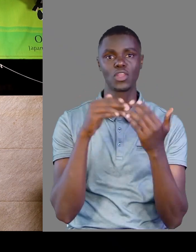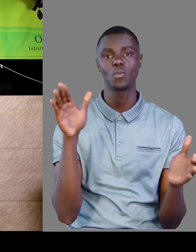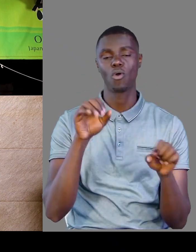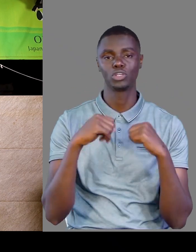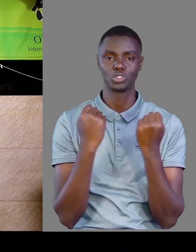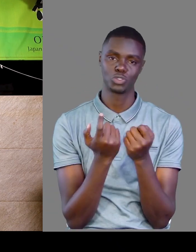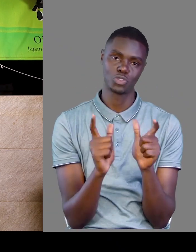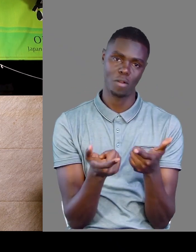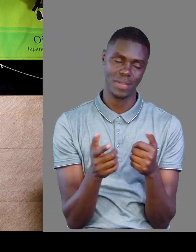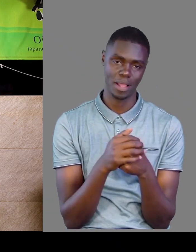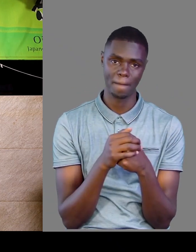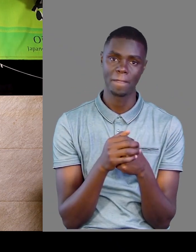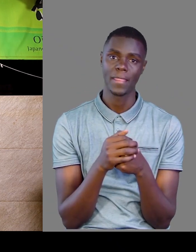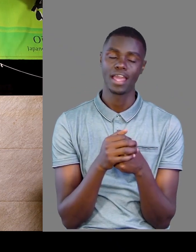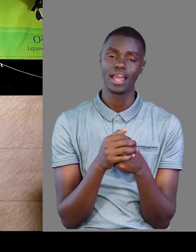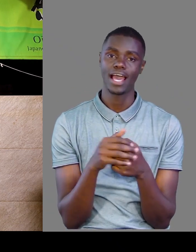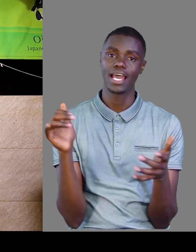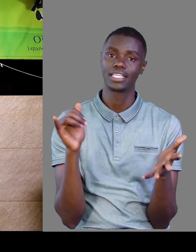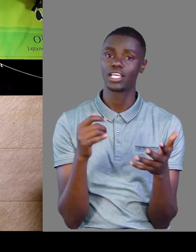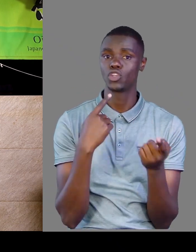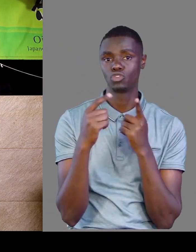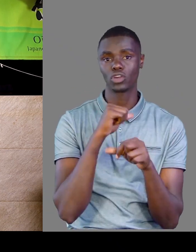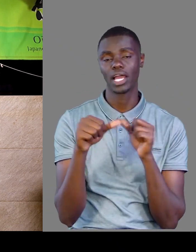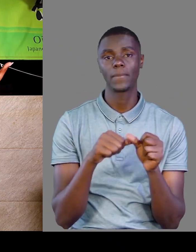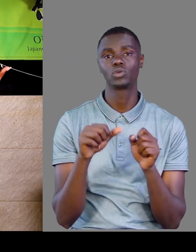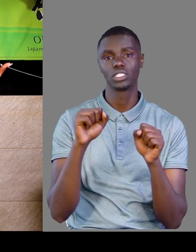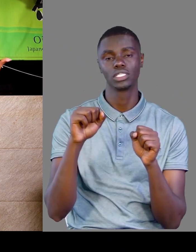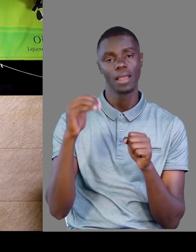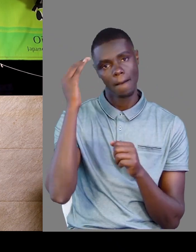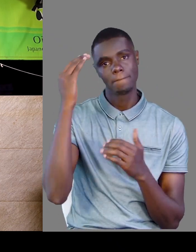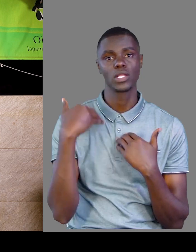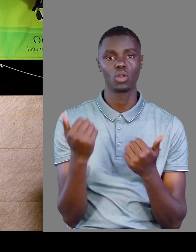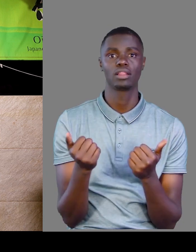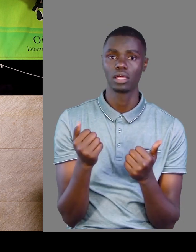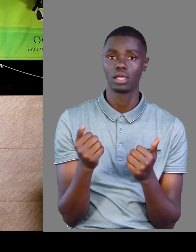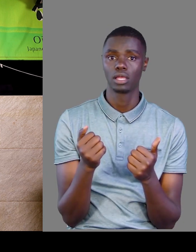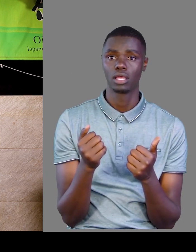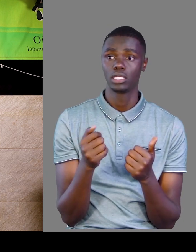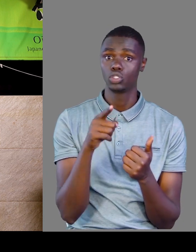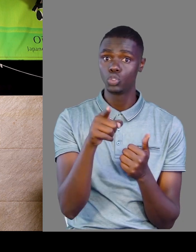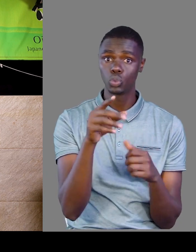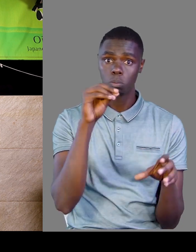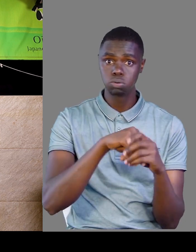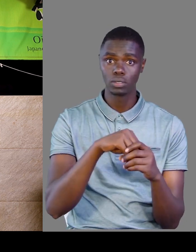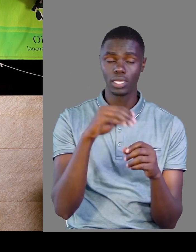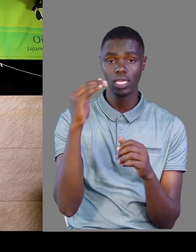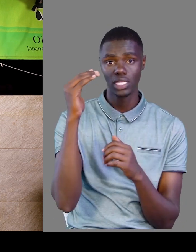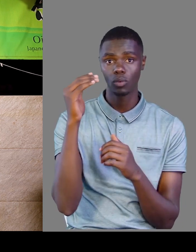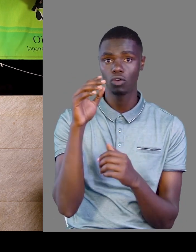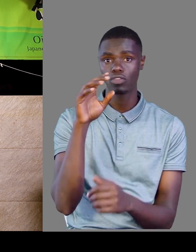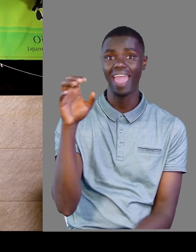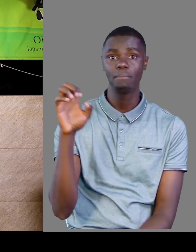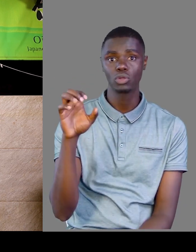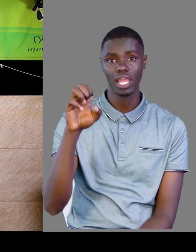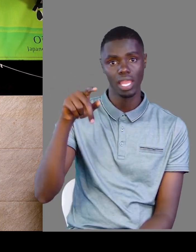you more on social media. And the fact that you've talked of mental health, I look forward to. Will you be in one of the episodes? Yeah.